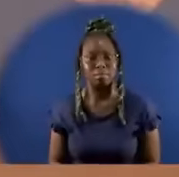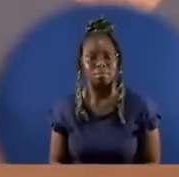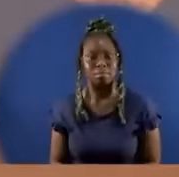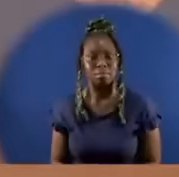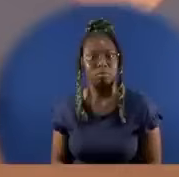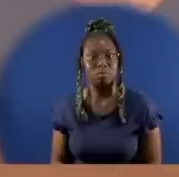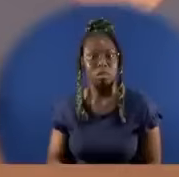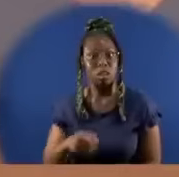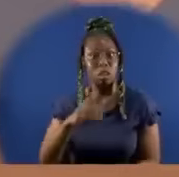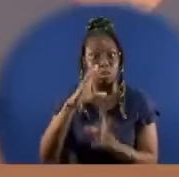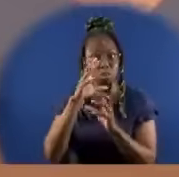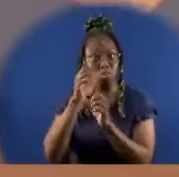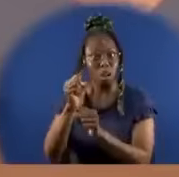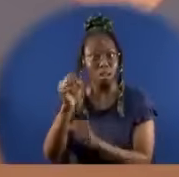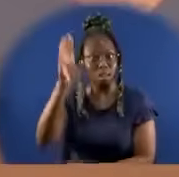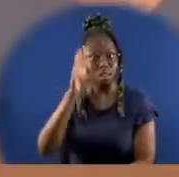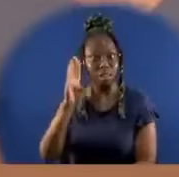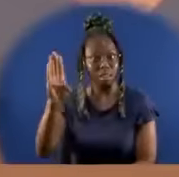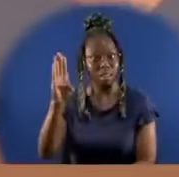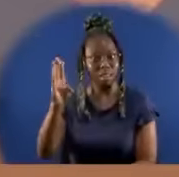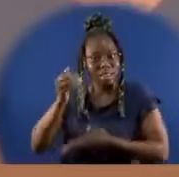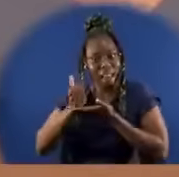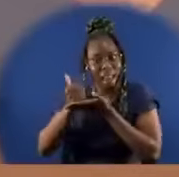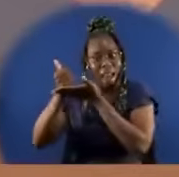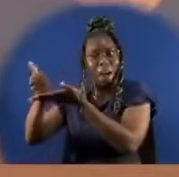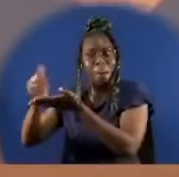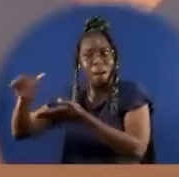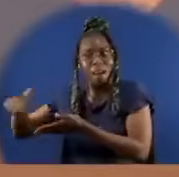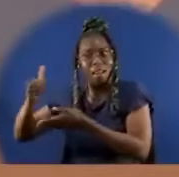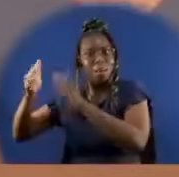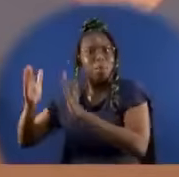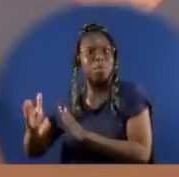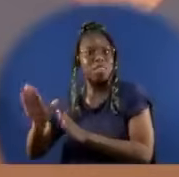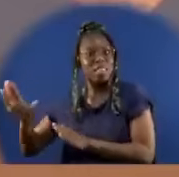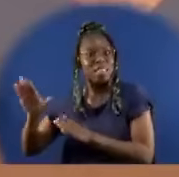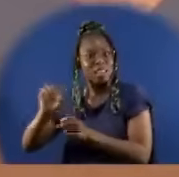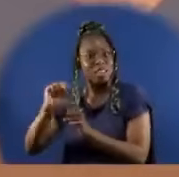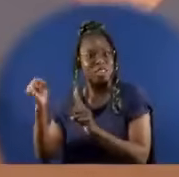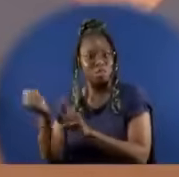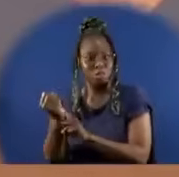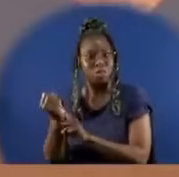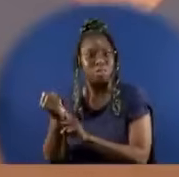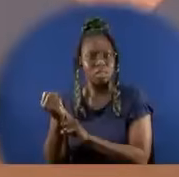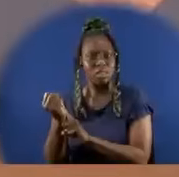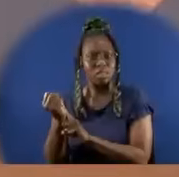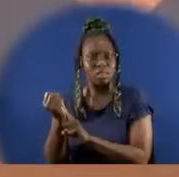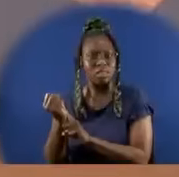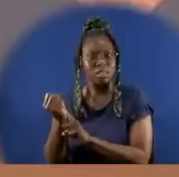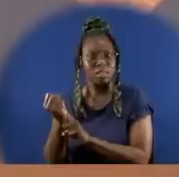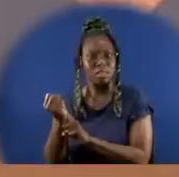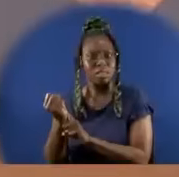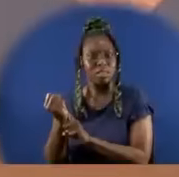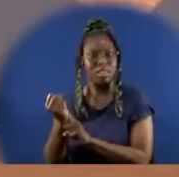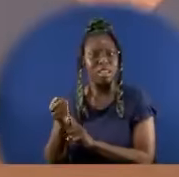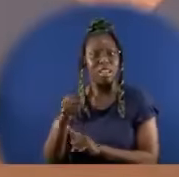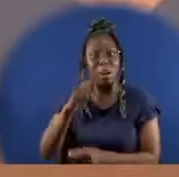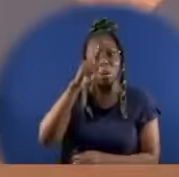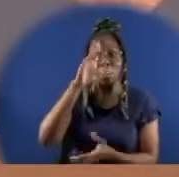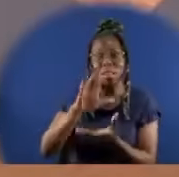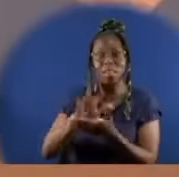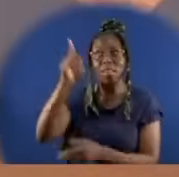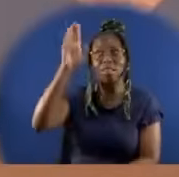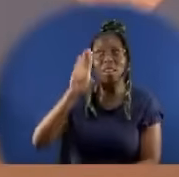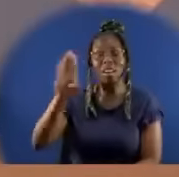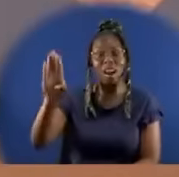Can you trust God to help somebody else get through their situation? Can you believe God to work a miracle in your pew partner's